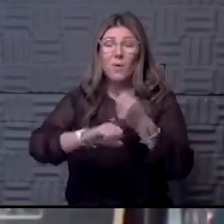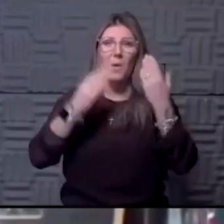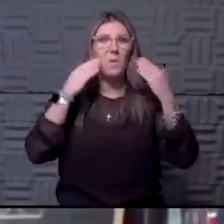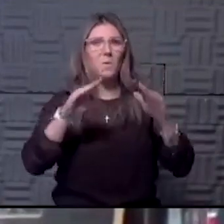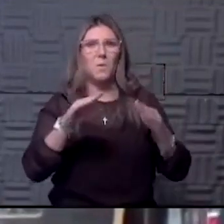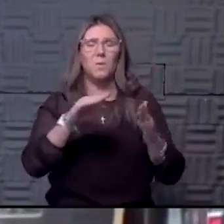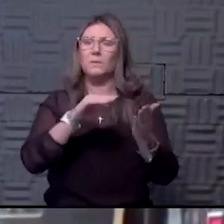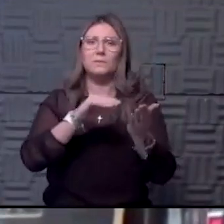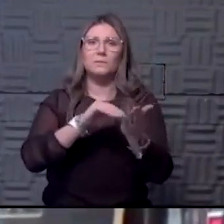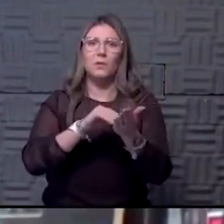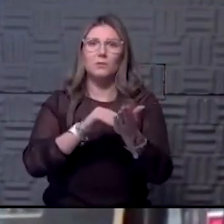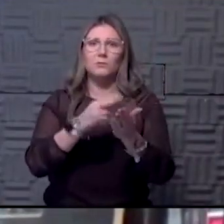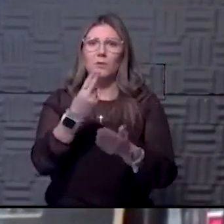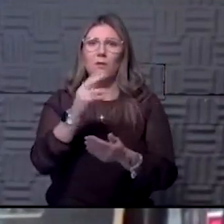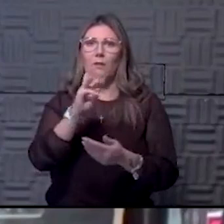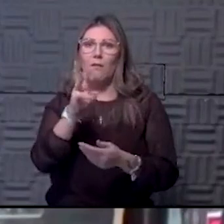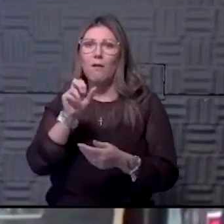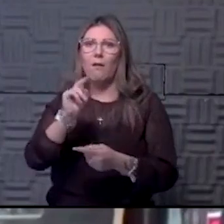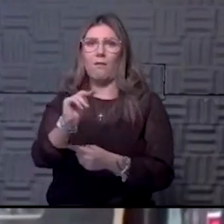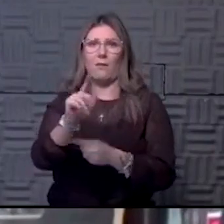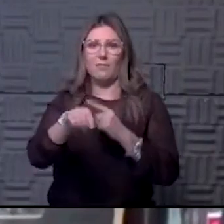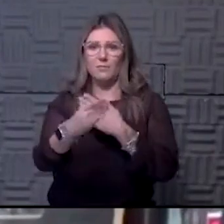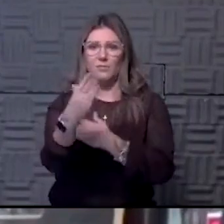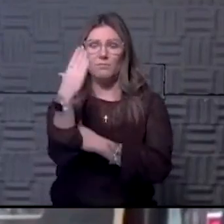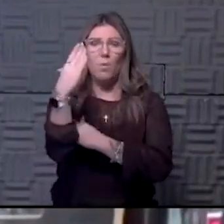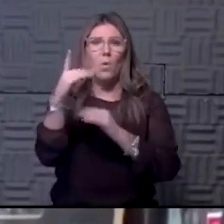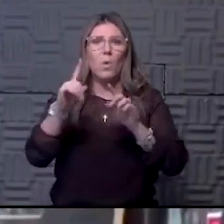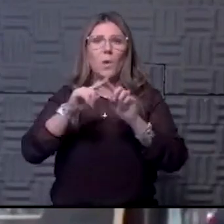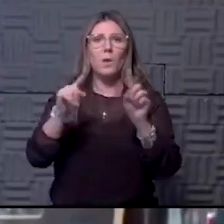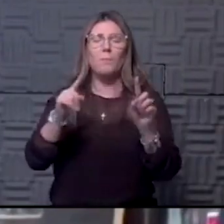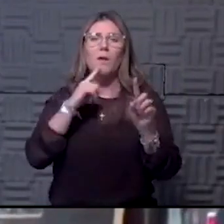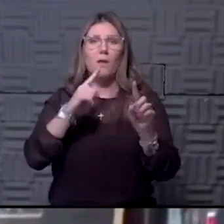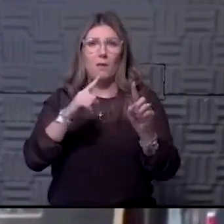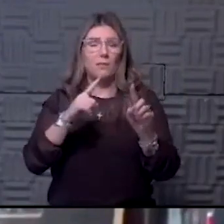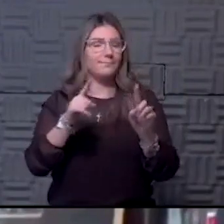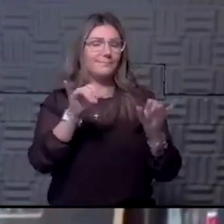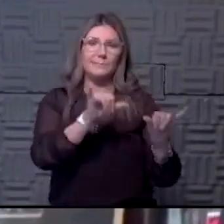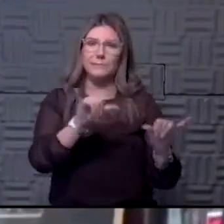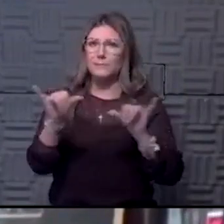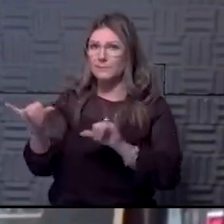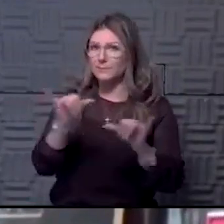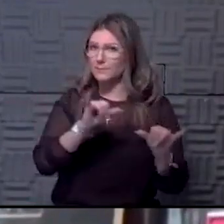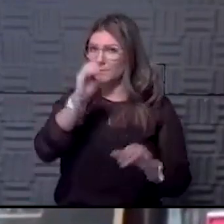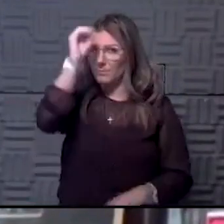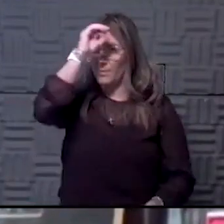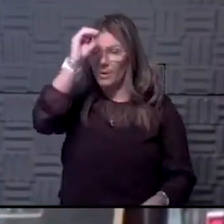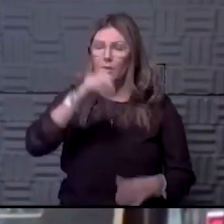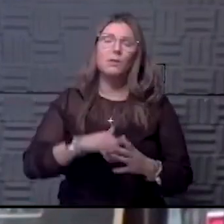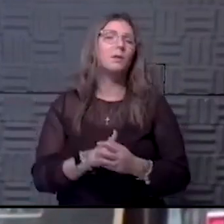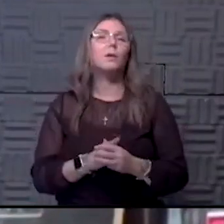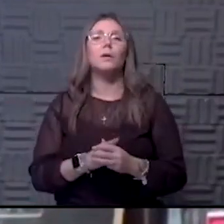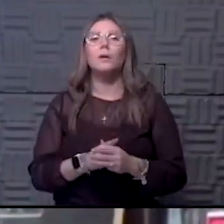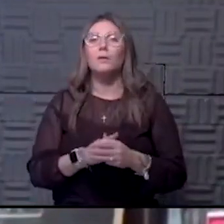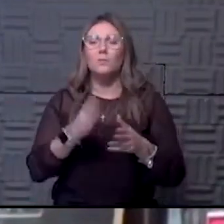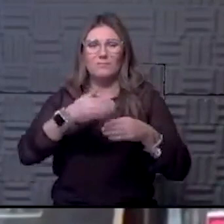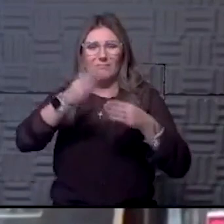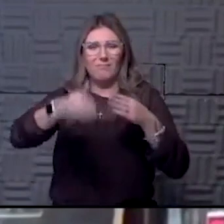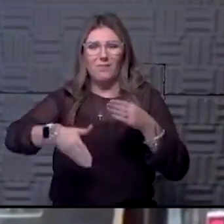this morning, so I appreciate that, but I share his view. I think one of my takeaways from the consequences of the